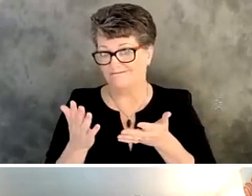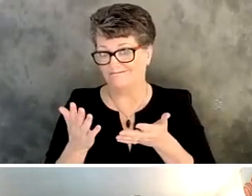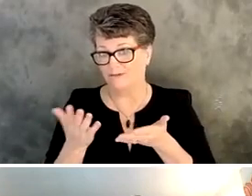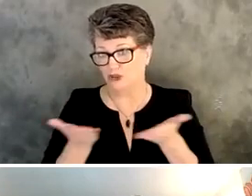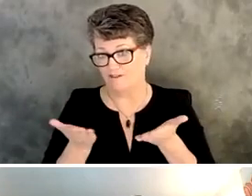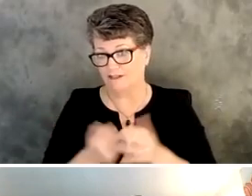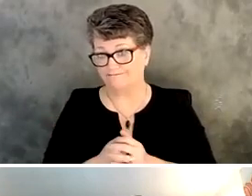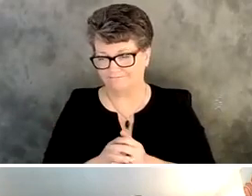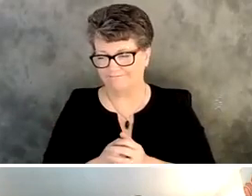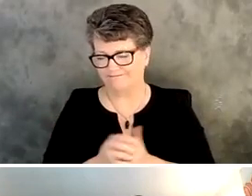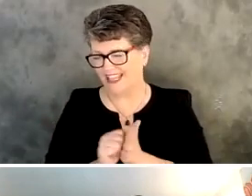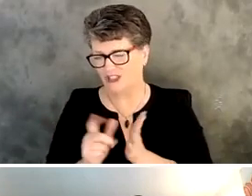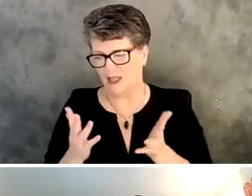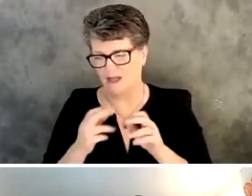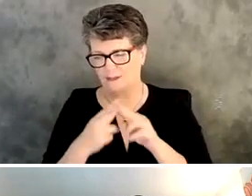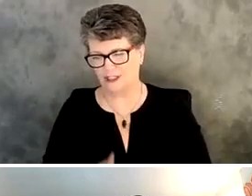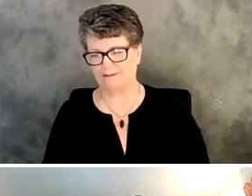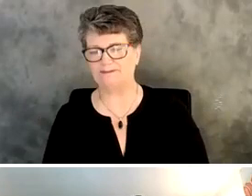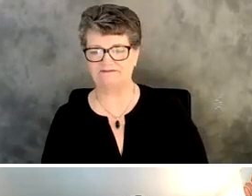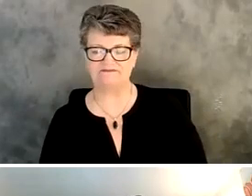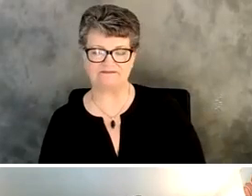So that's all I wanted to mention.